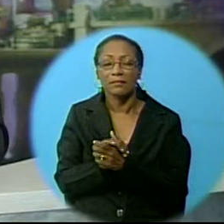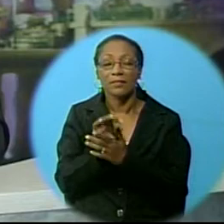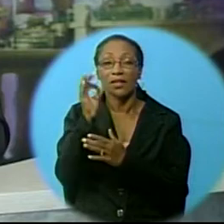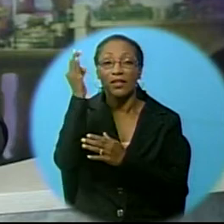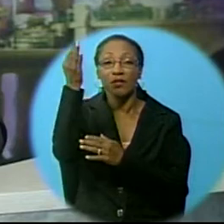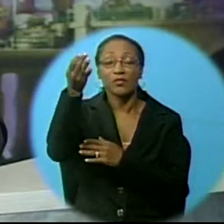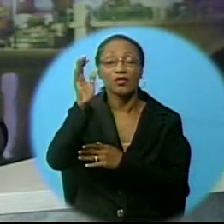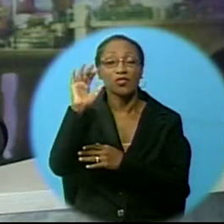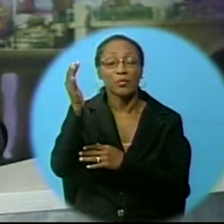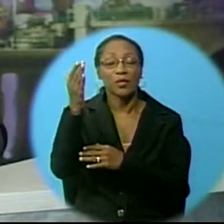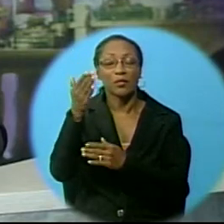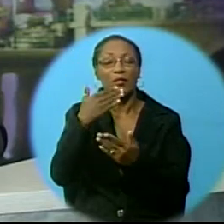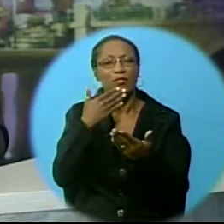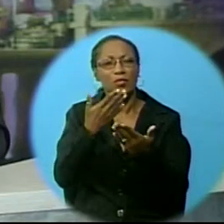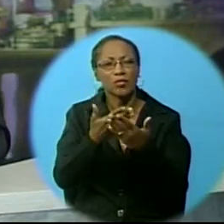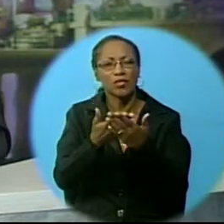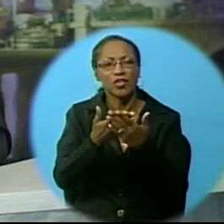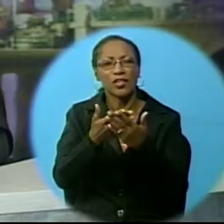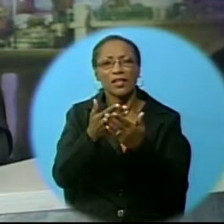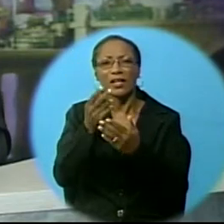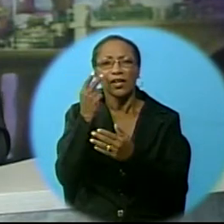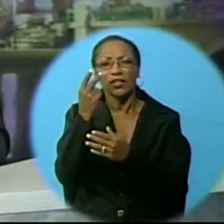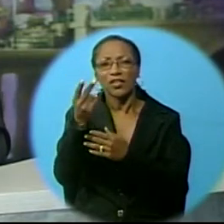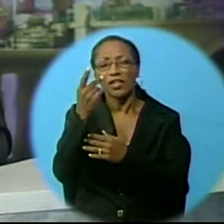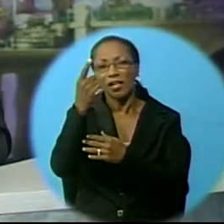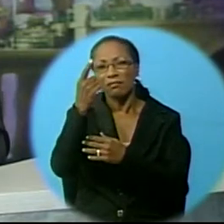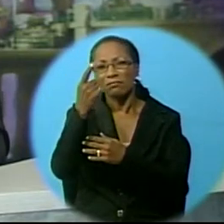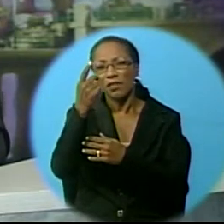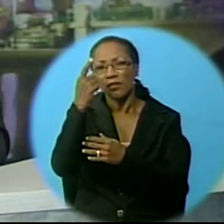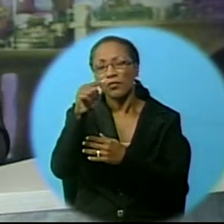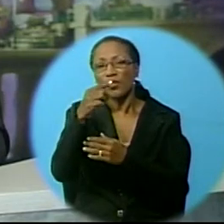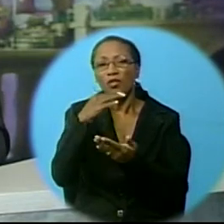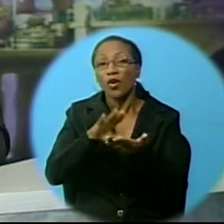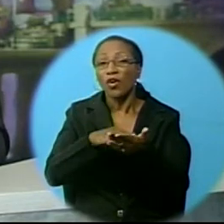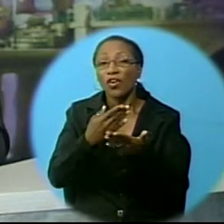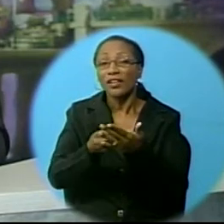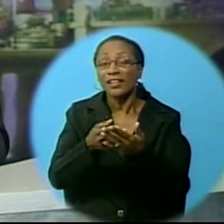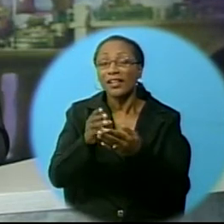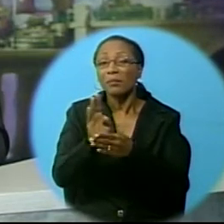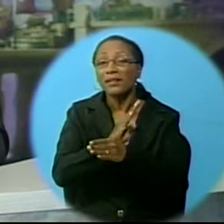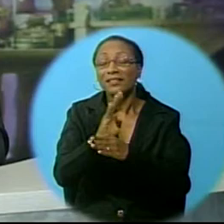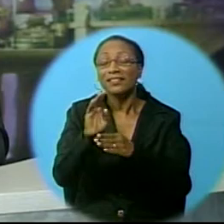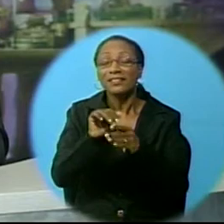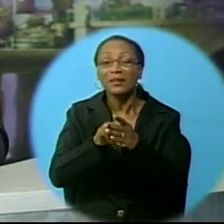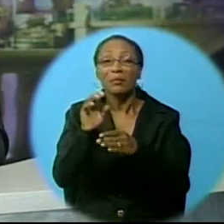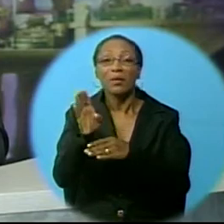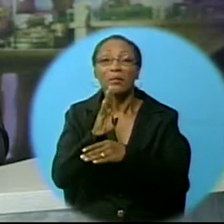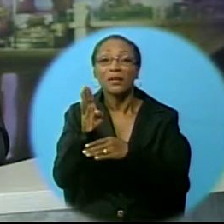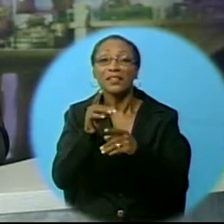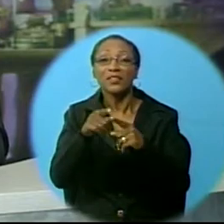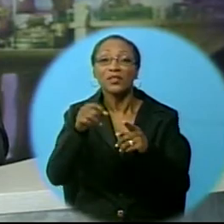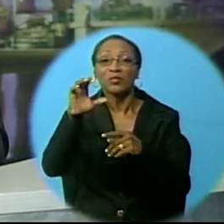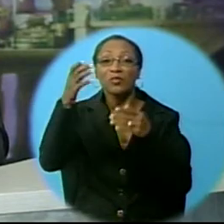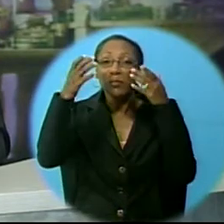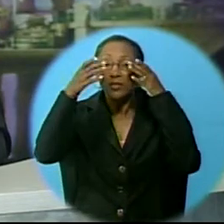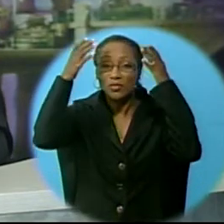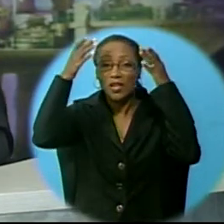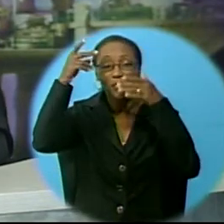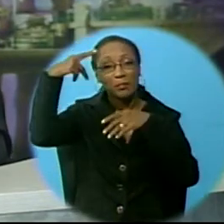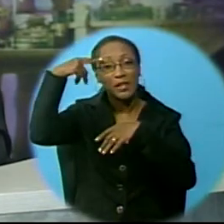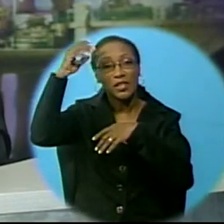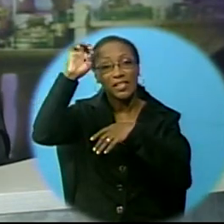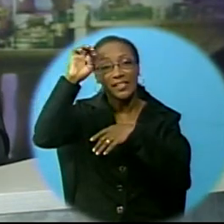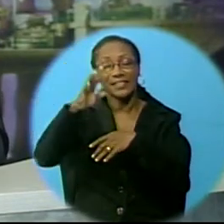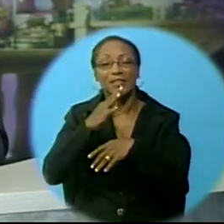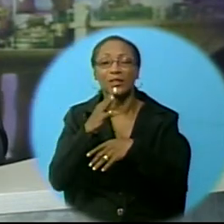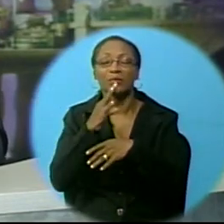The future appears to be looking bright for the cooking industry in Barbados. This from Chef Peter Eady, who was speaking to the media